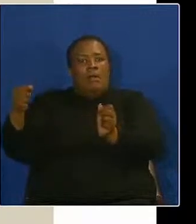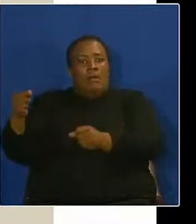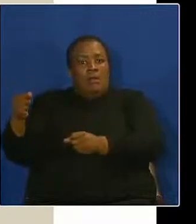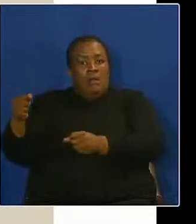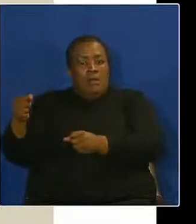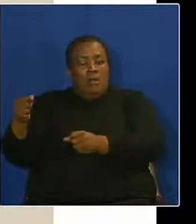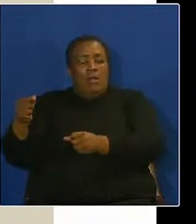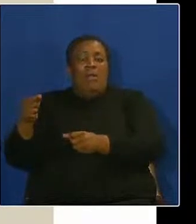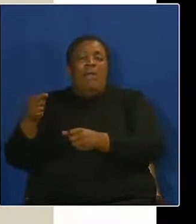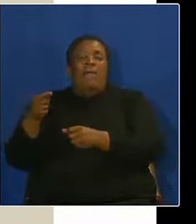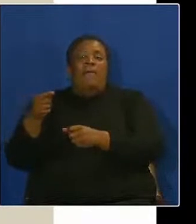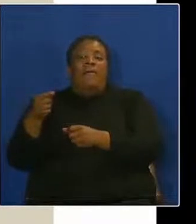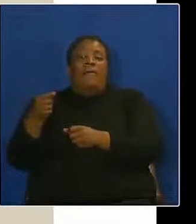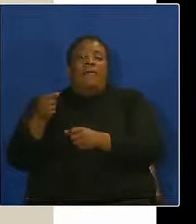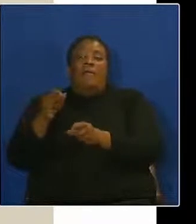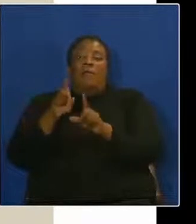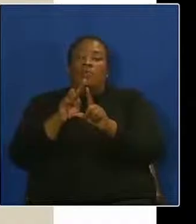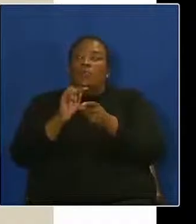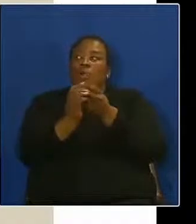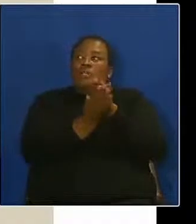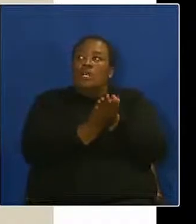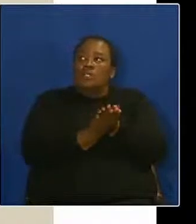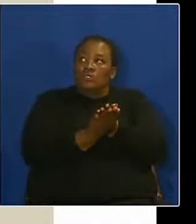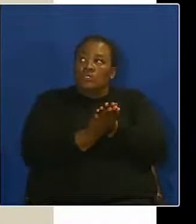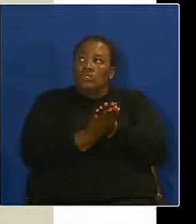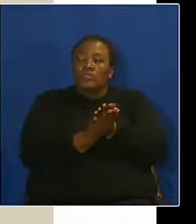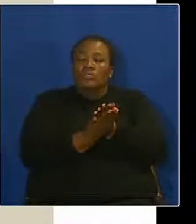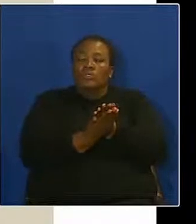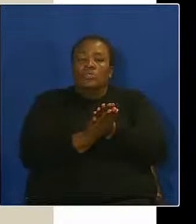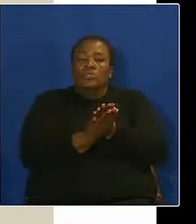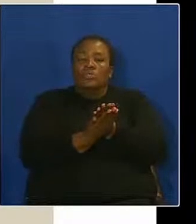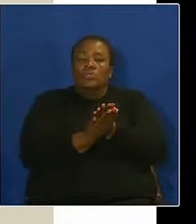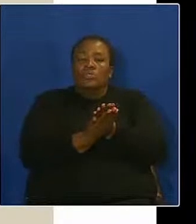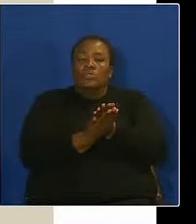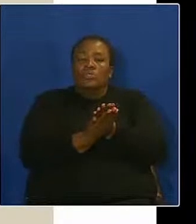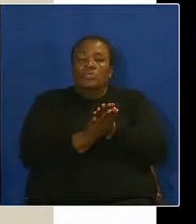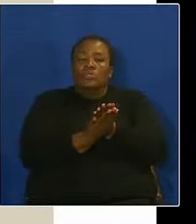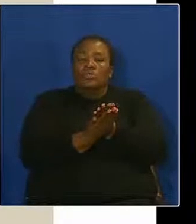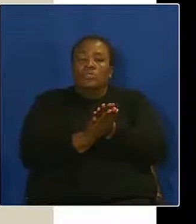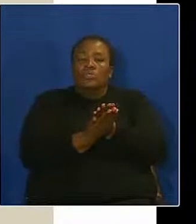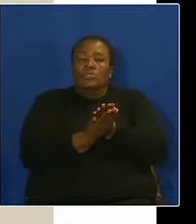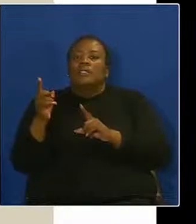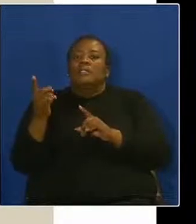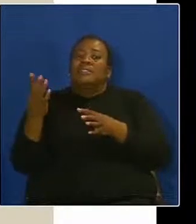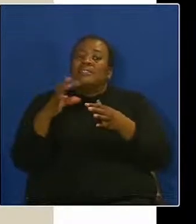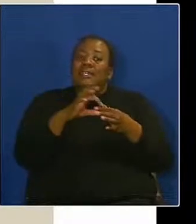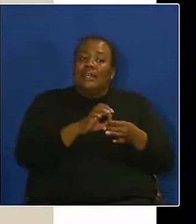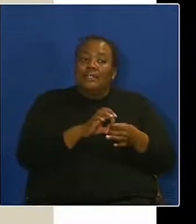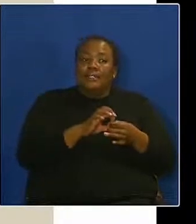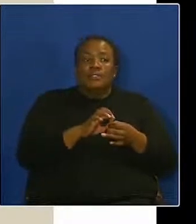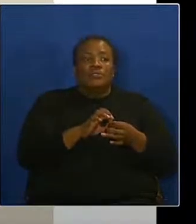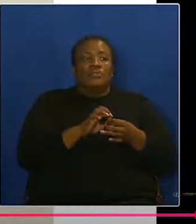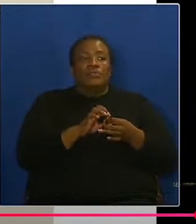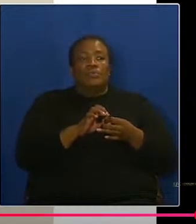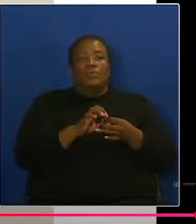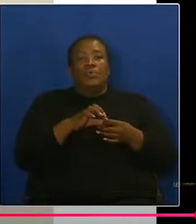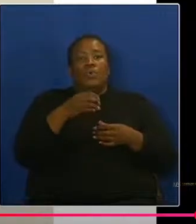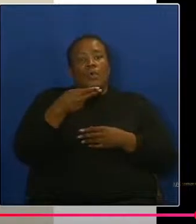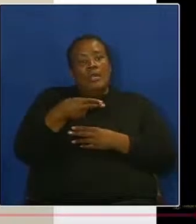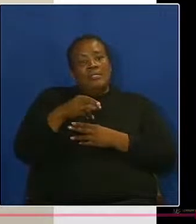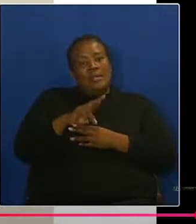also attached to it's also touching on the division human